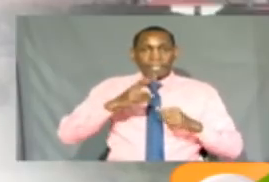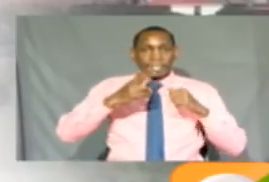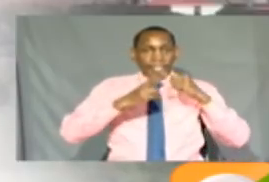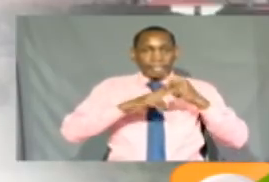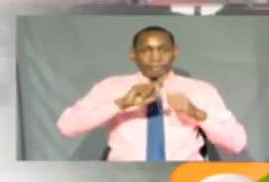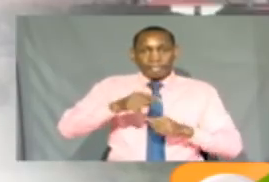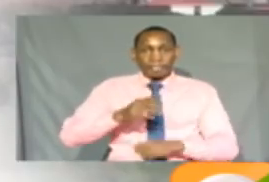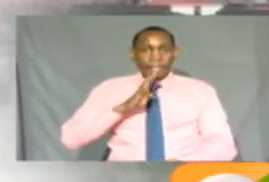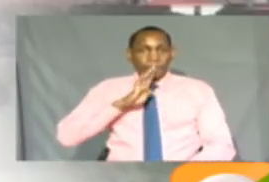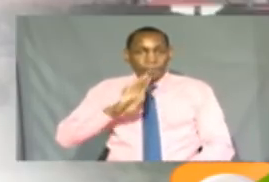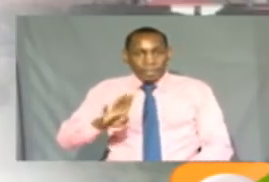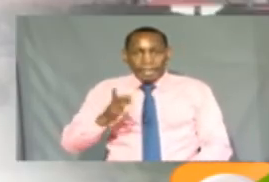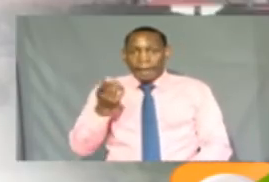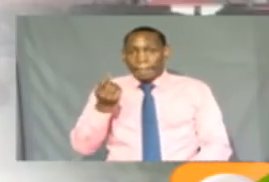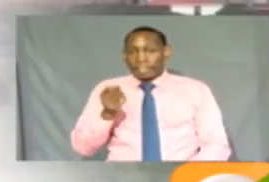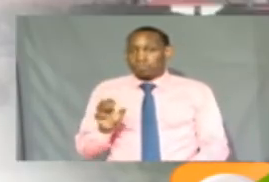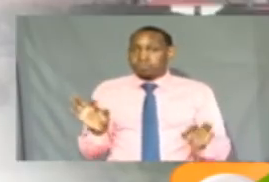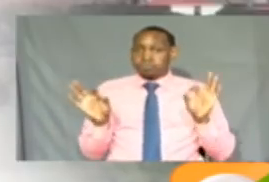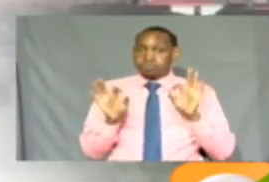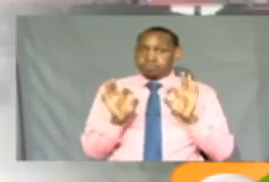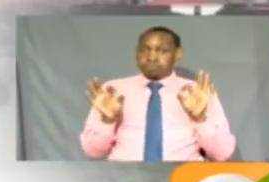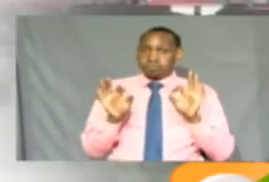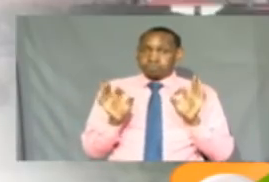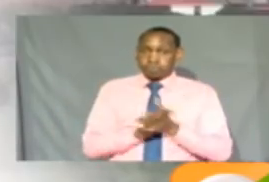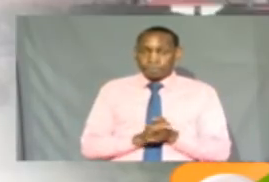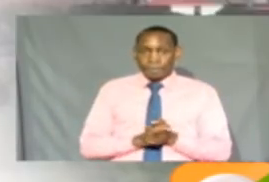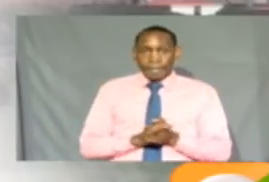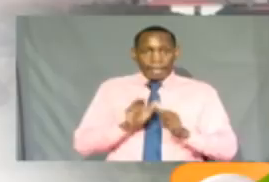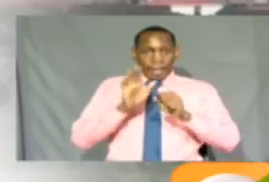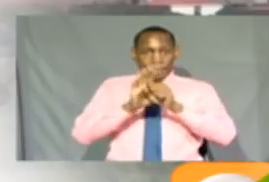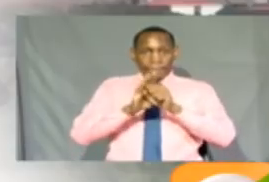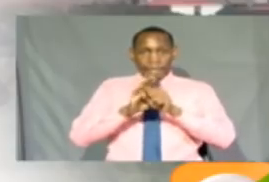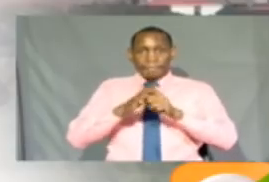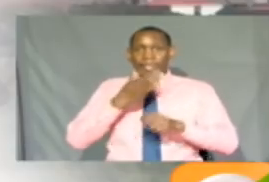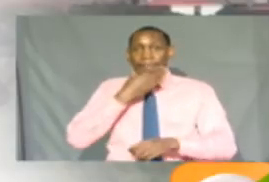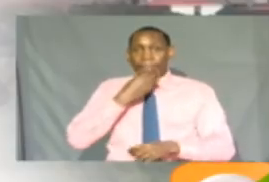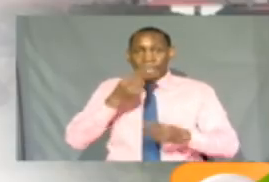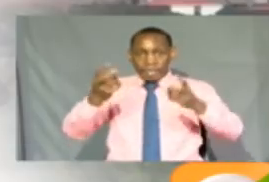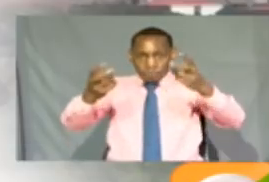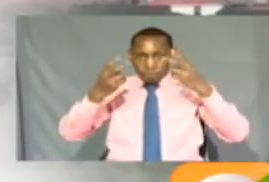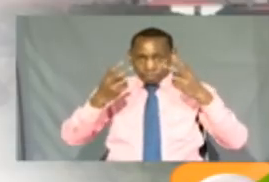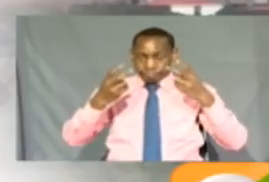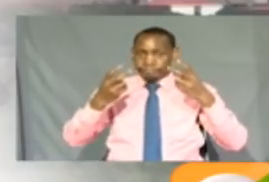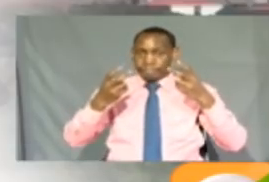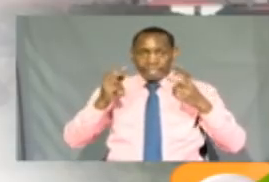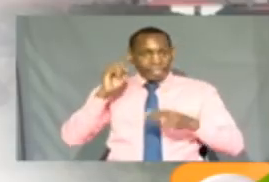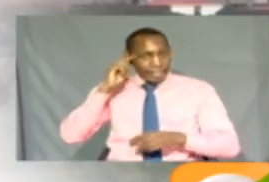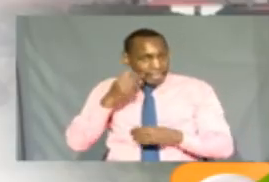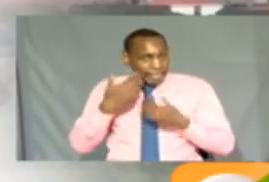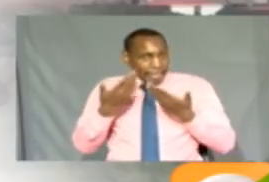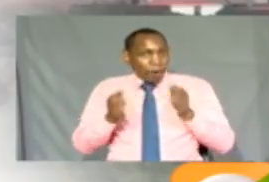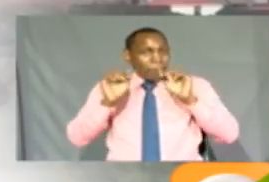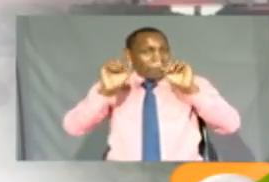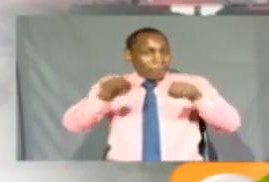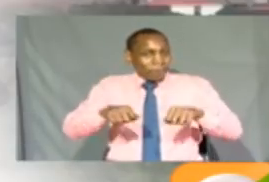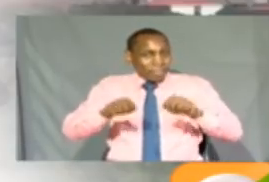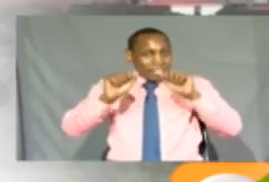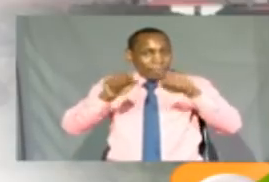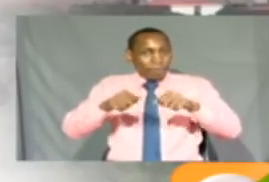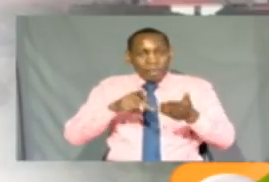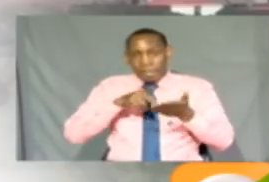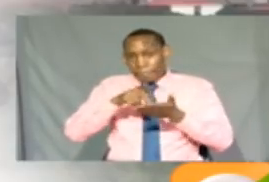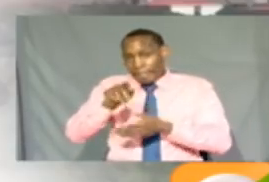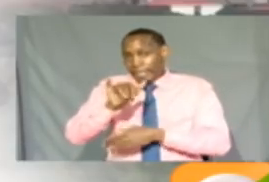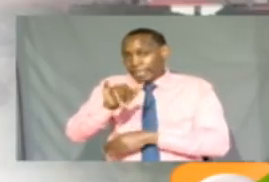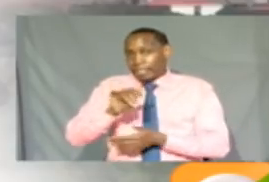7,400 shillings. My goodness. You know, for a lot of young men probably watching this segment thinking, how in the world am I supposed to even afford